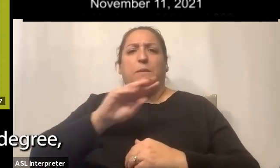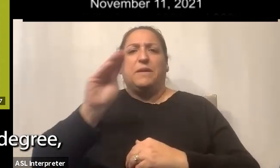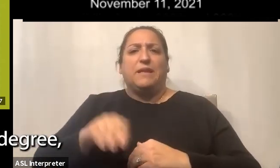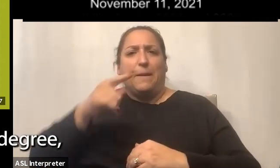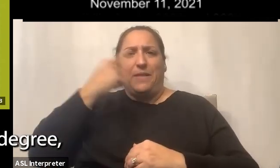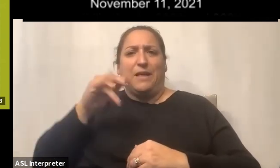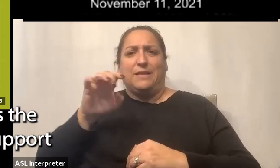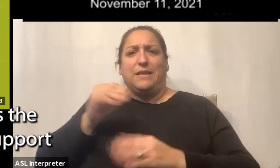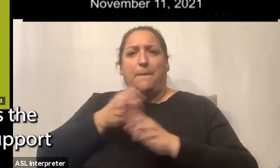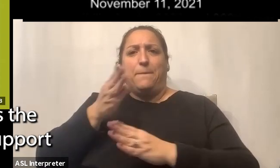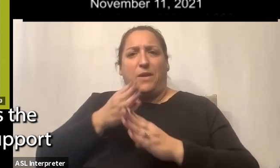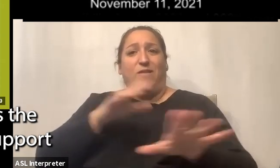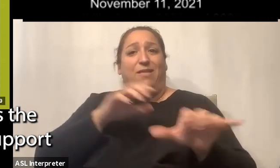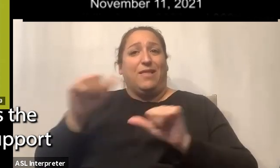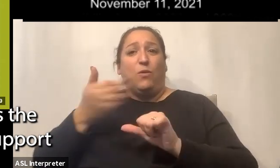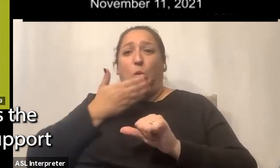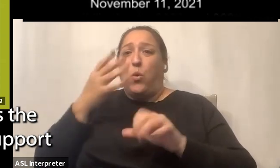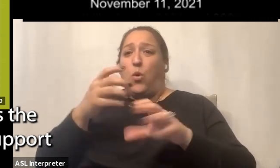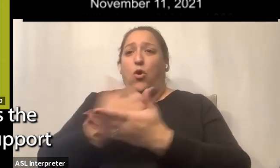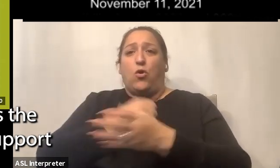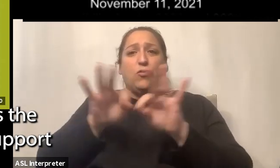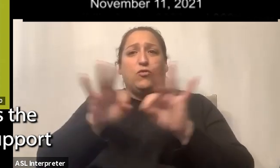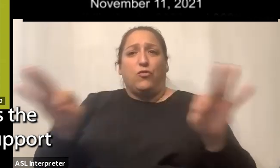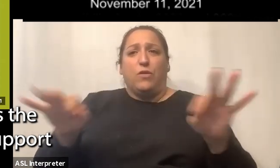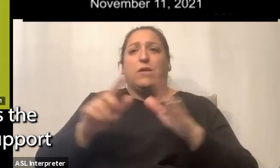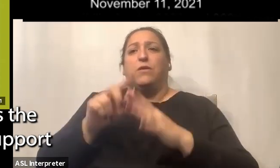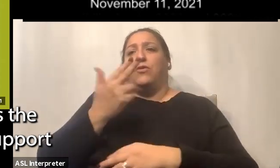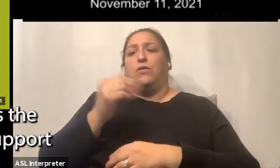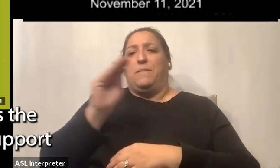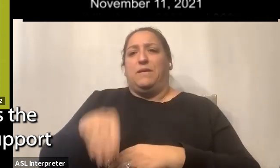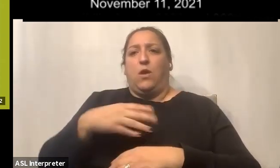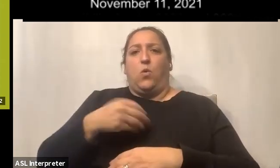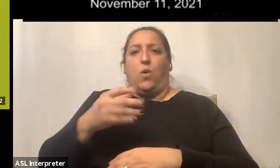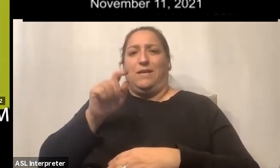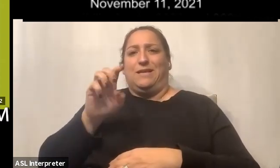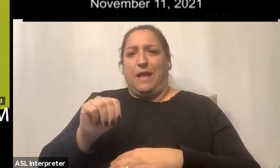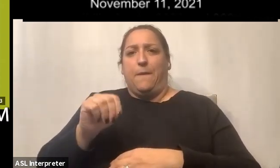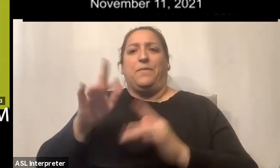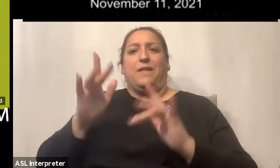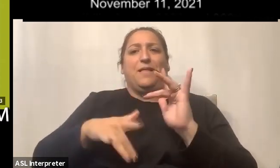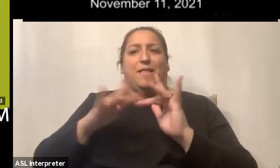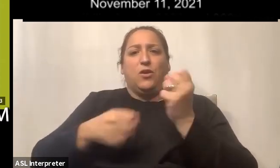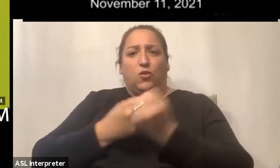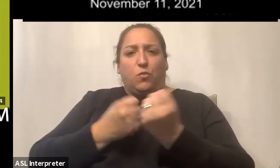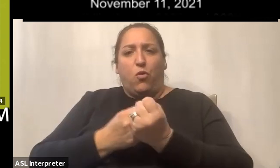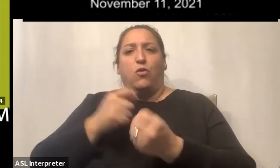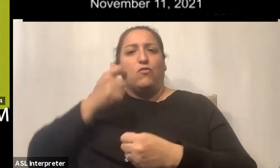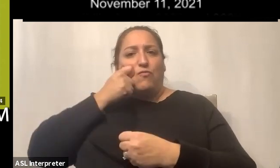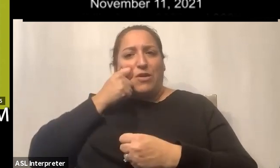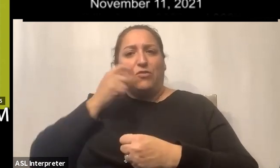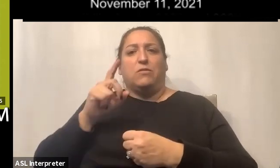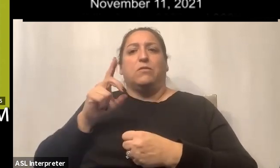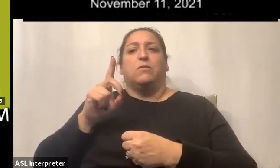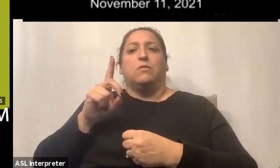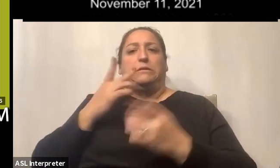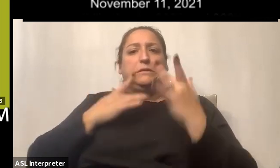without earning a degree, while only 30% of the STEM majors do the same, demonstrating the lack of support that the racial disparity in STEM